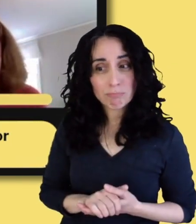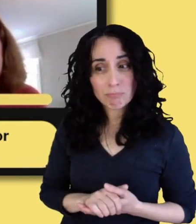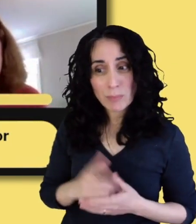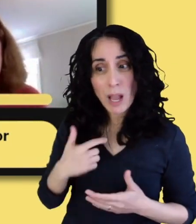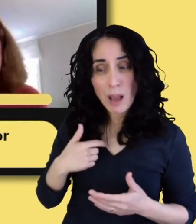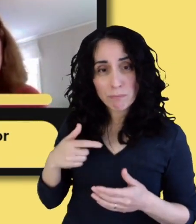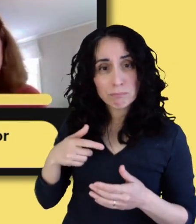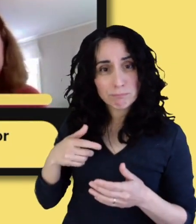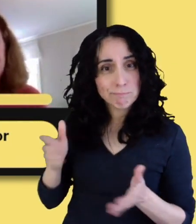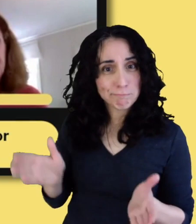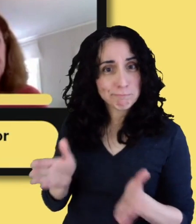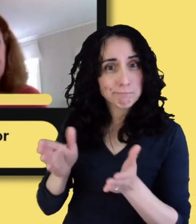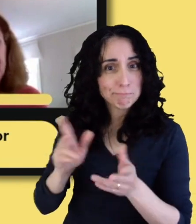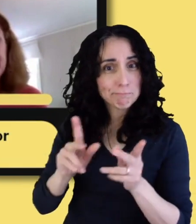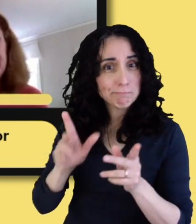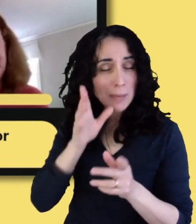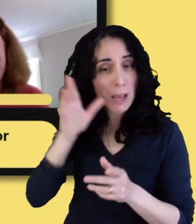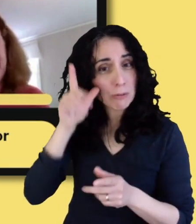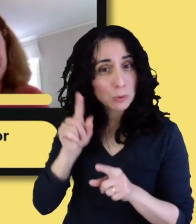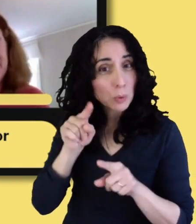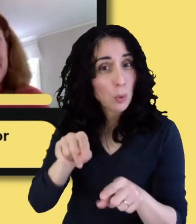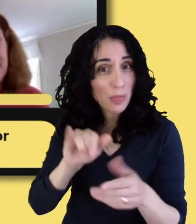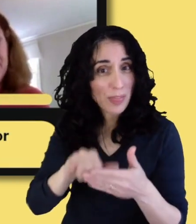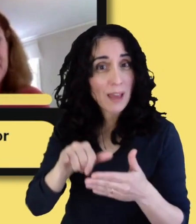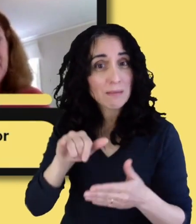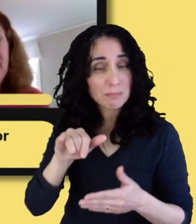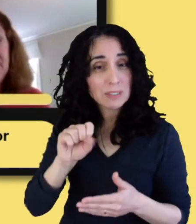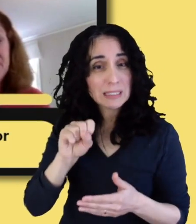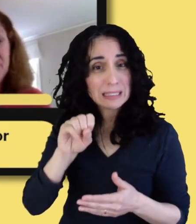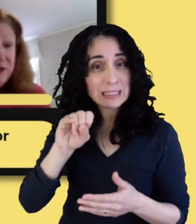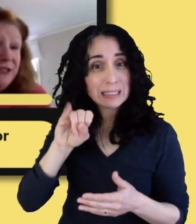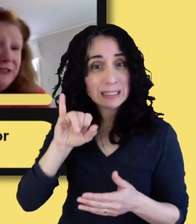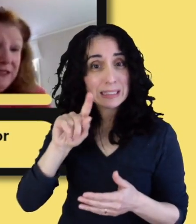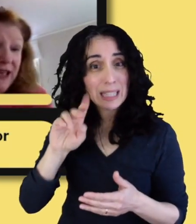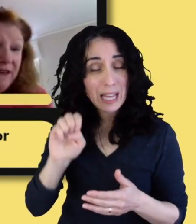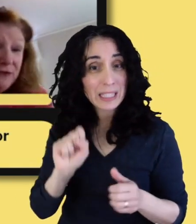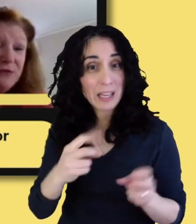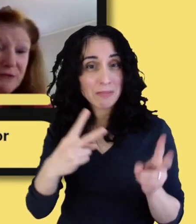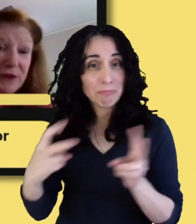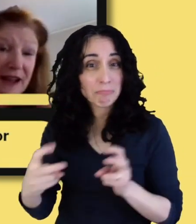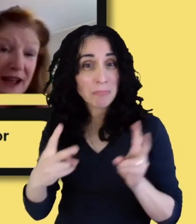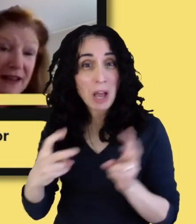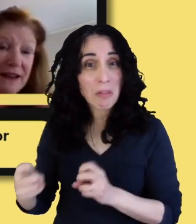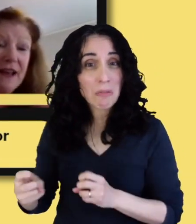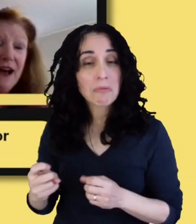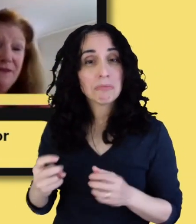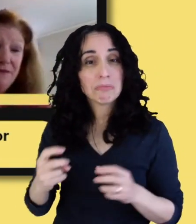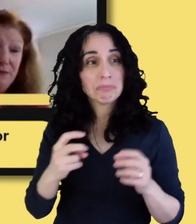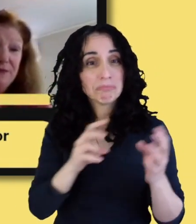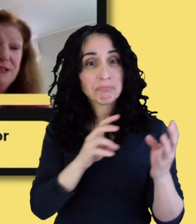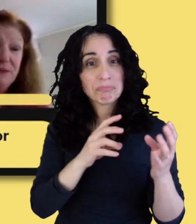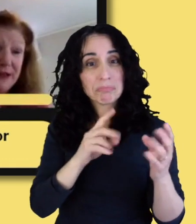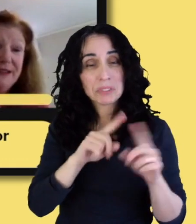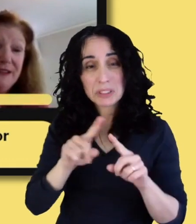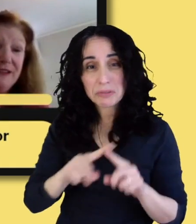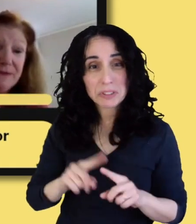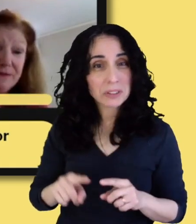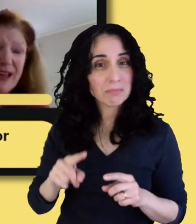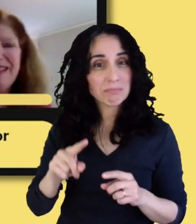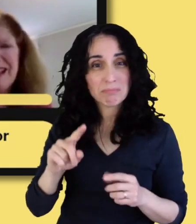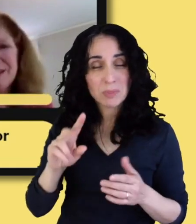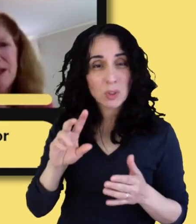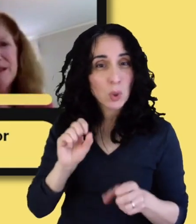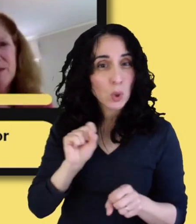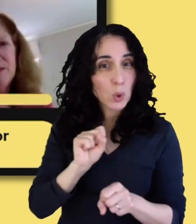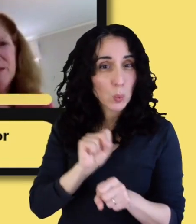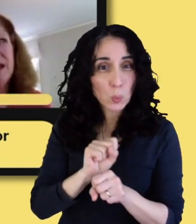successful downloading different games and worksheets that they have their children working on through Teacher Pay Teacher.